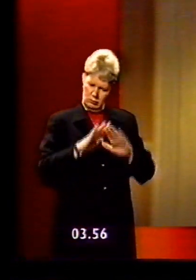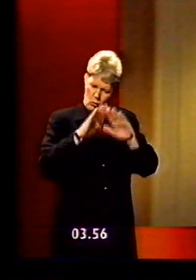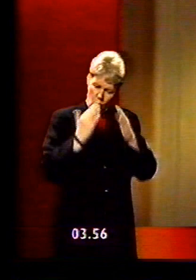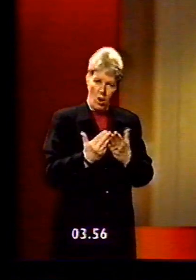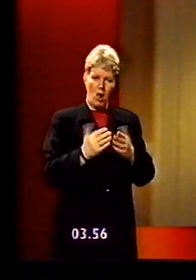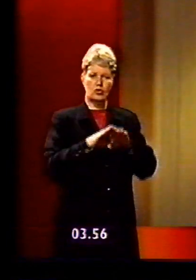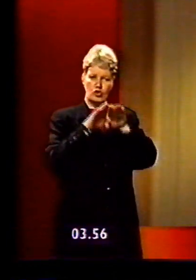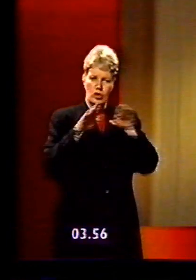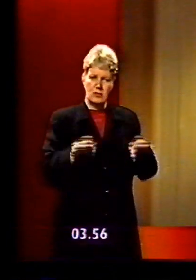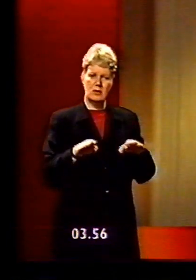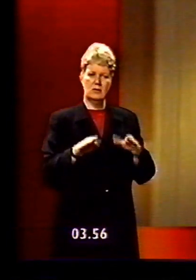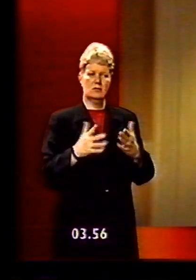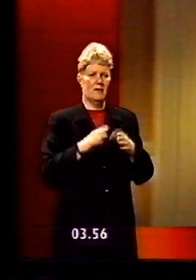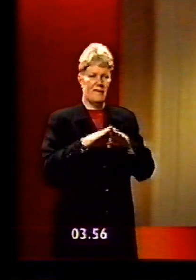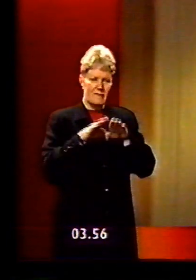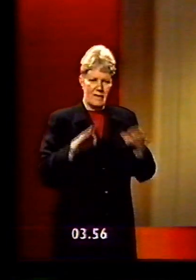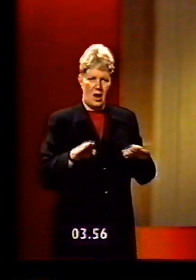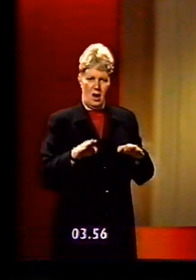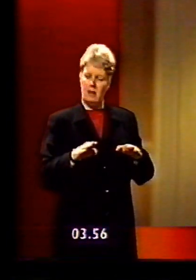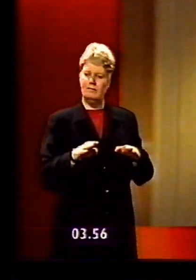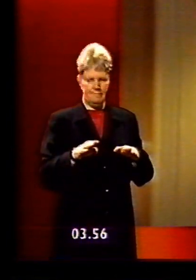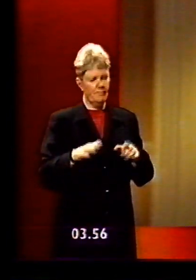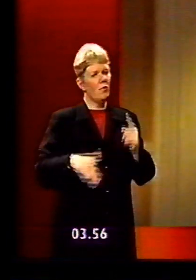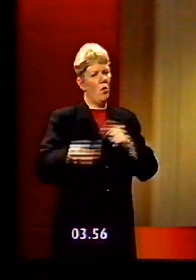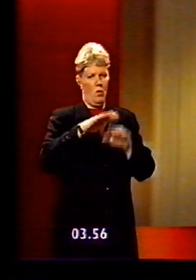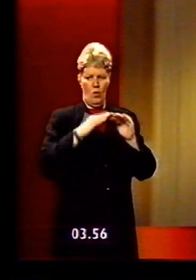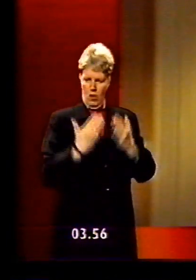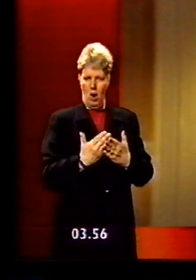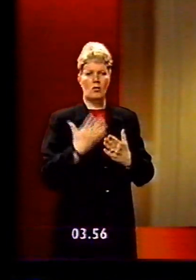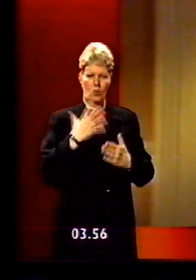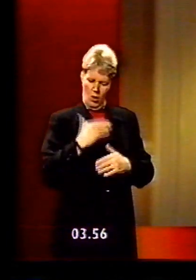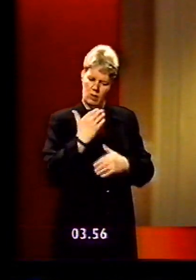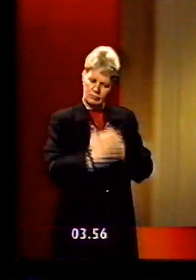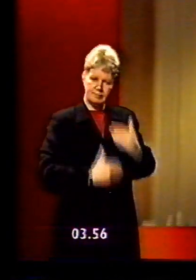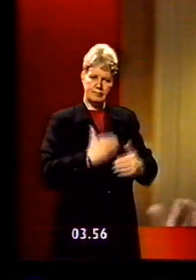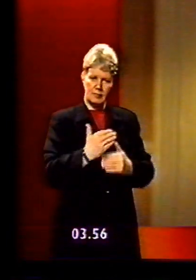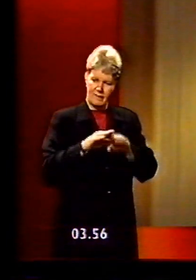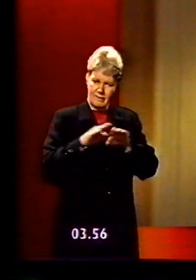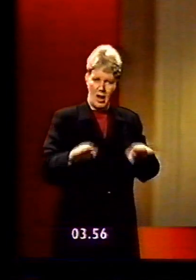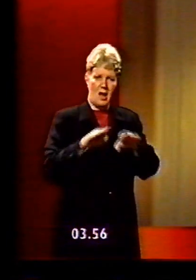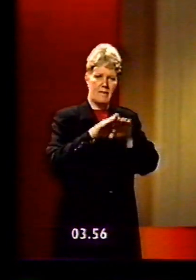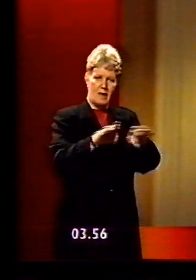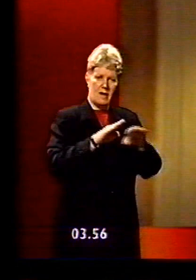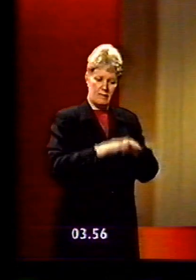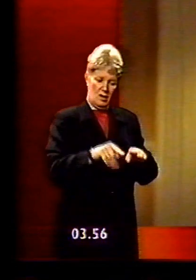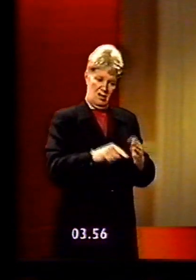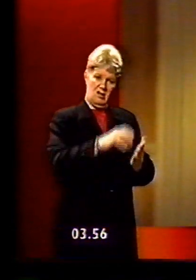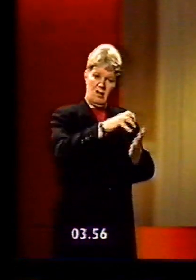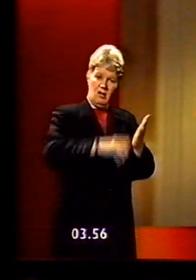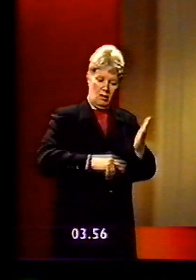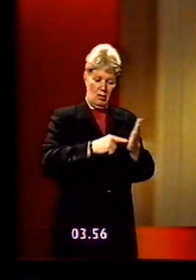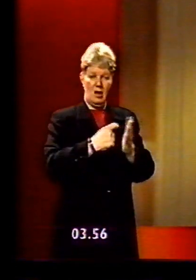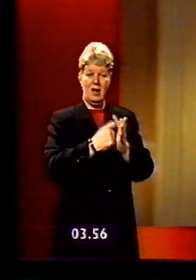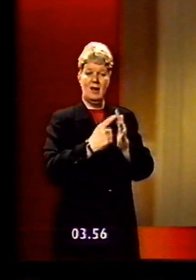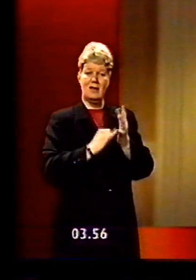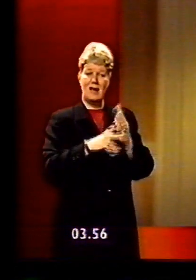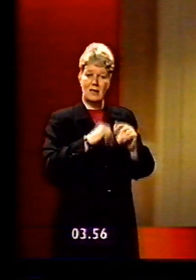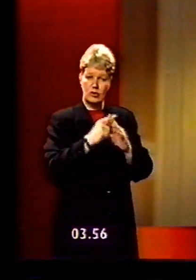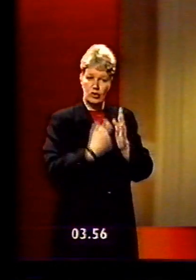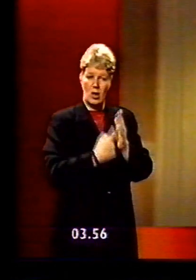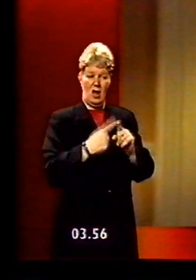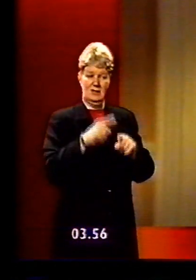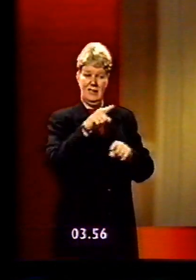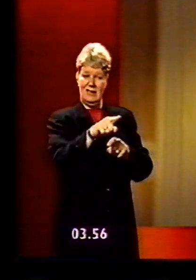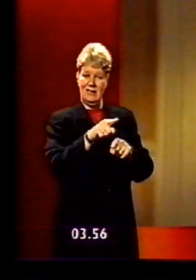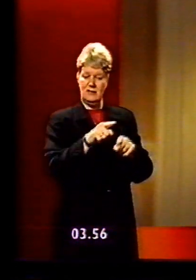really finding its ground in the world today. And I think that this article about Kissinger and the crimes, his